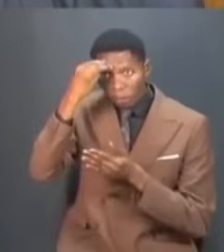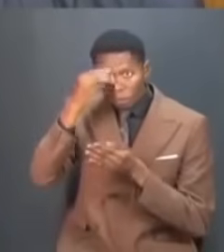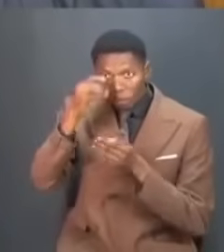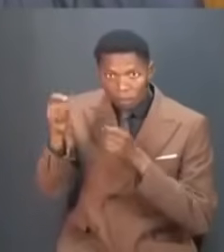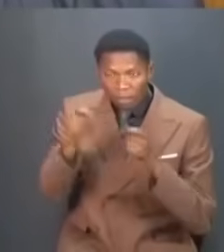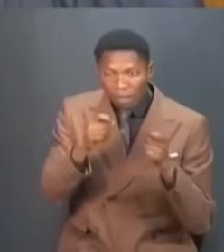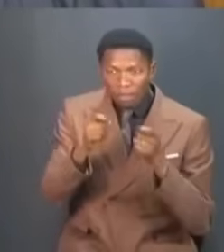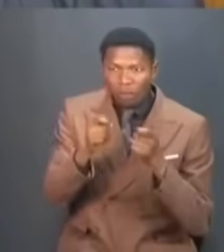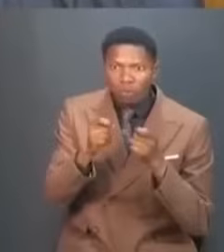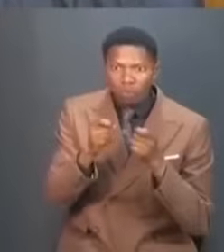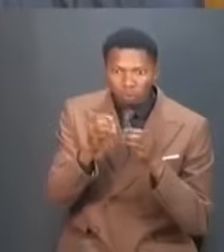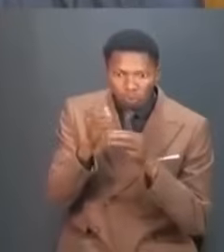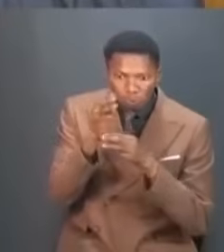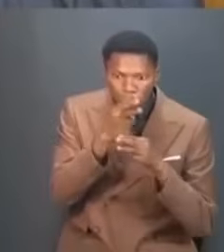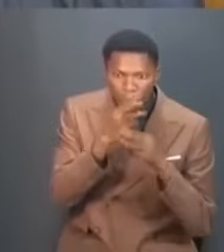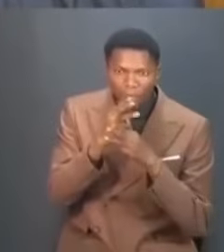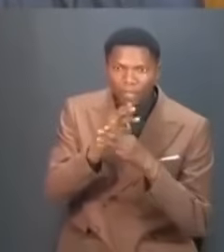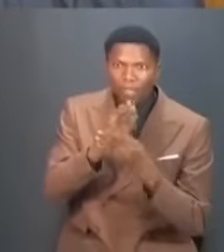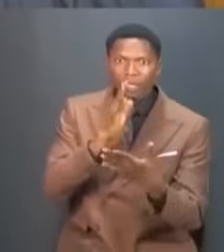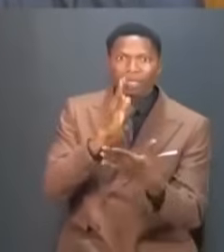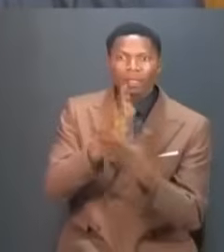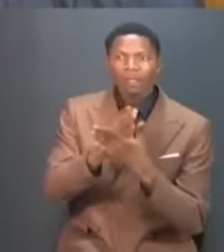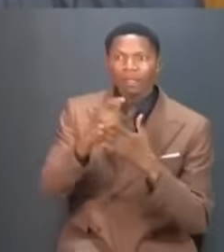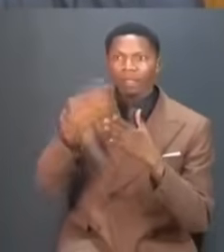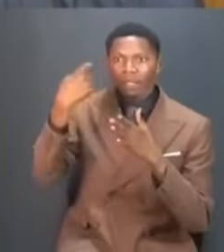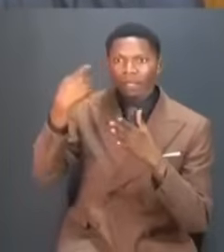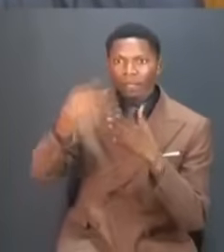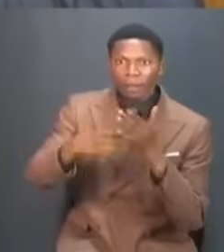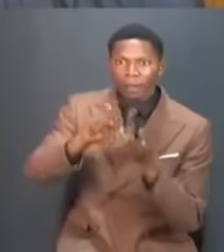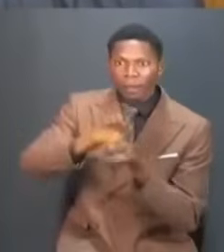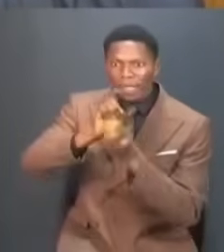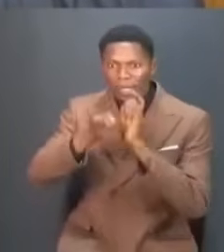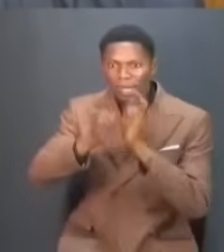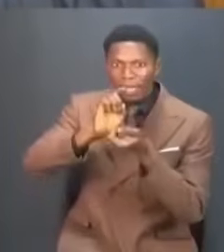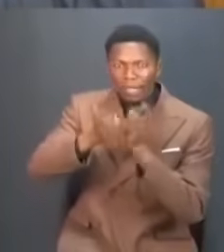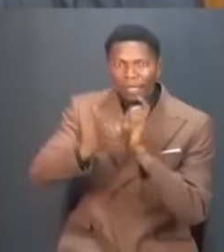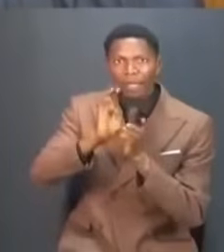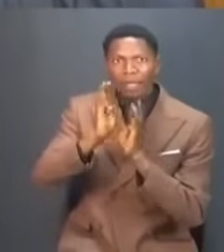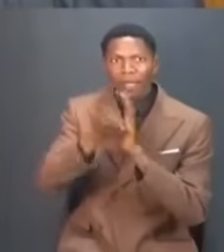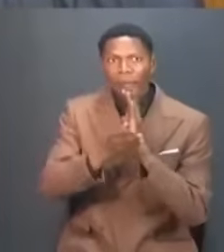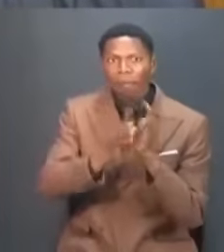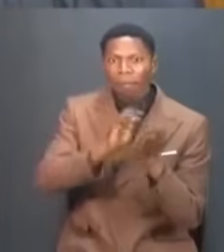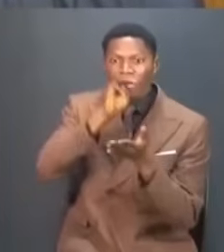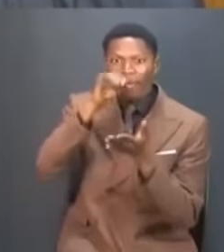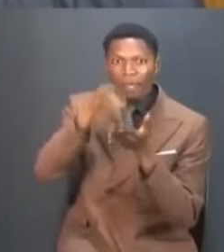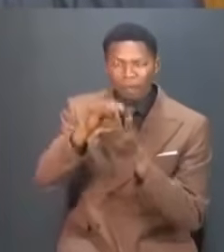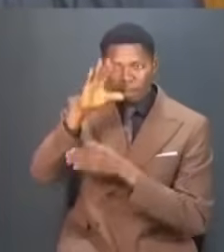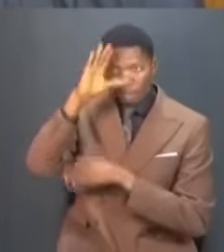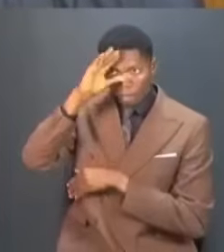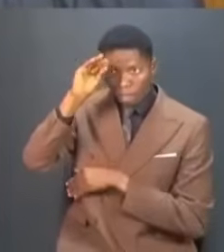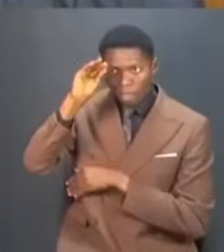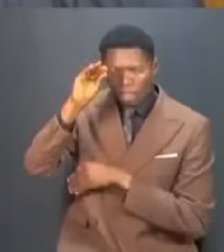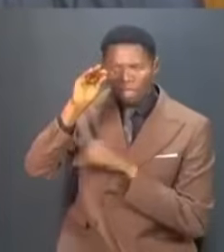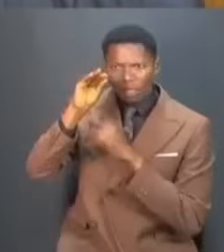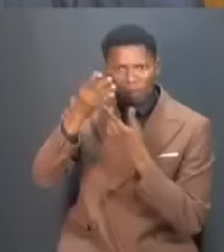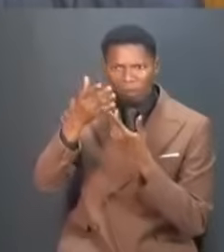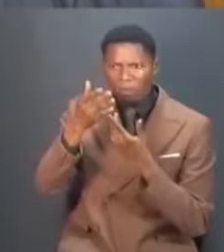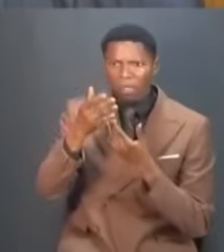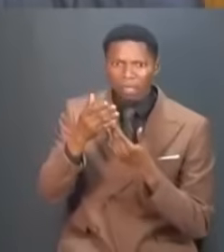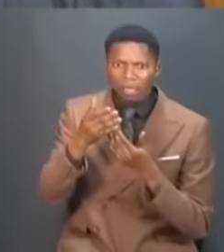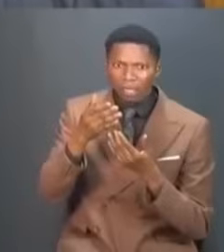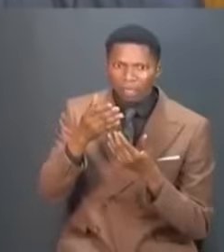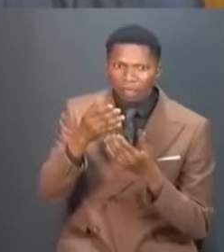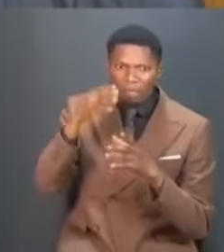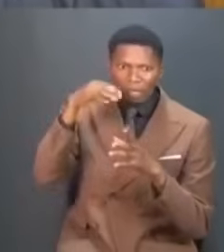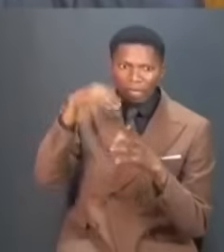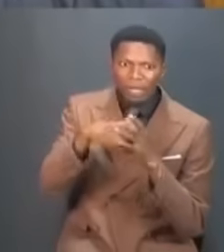and prevent price manipulation and exploitation by middlemen, particularly within